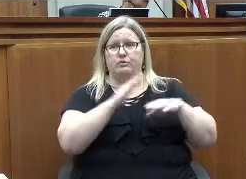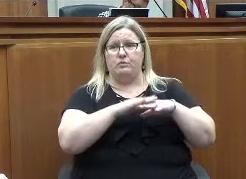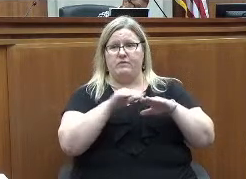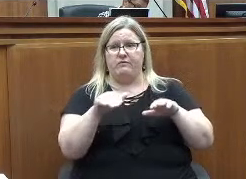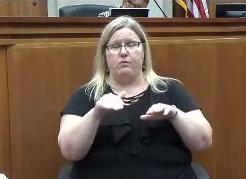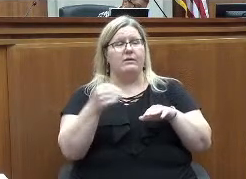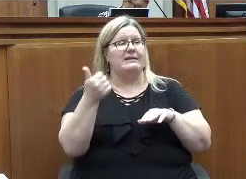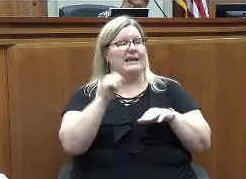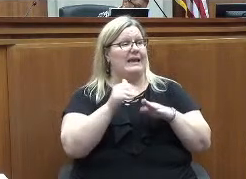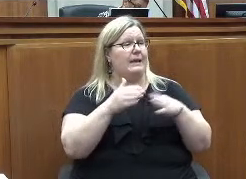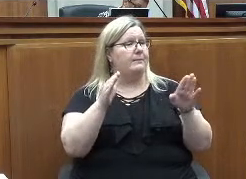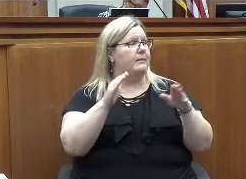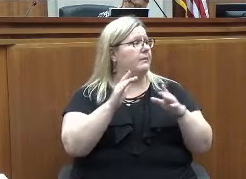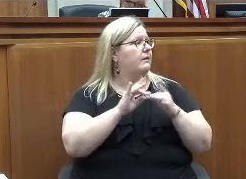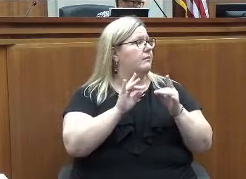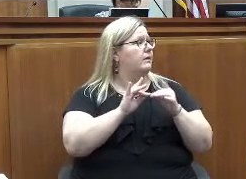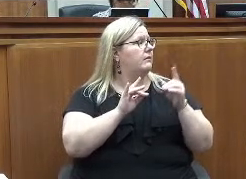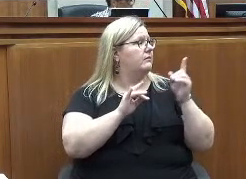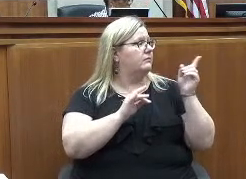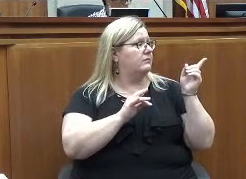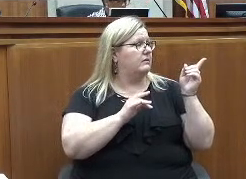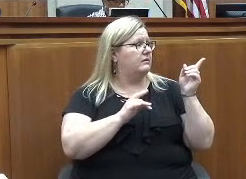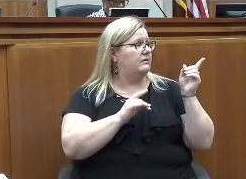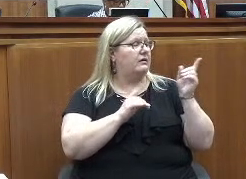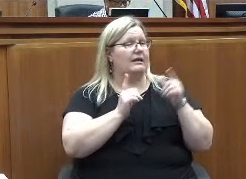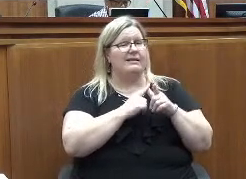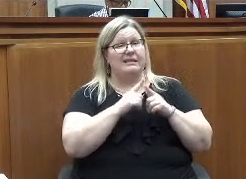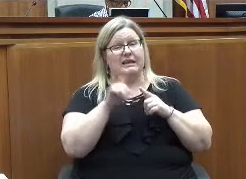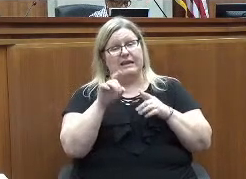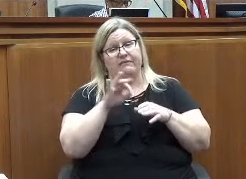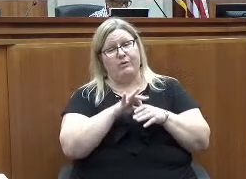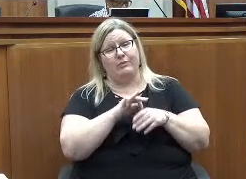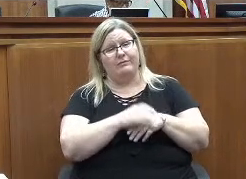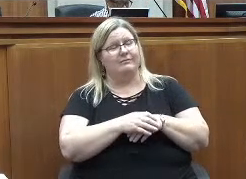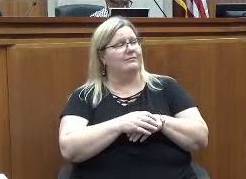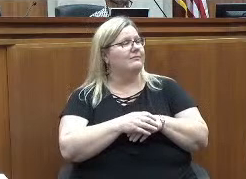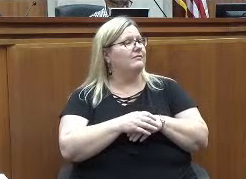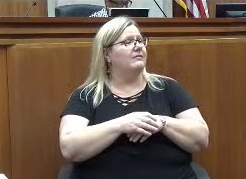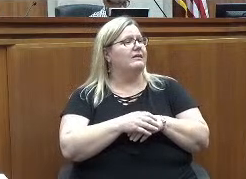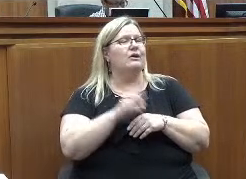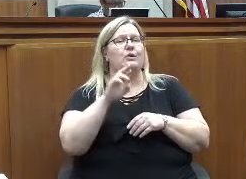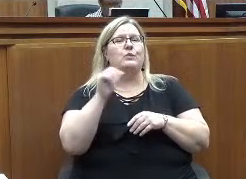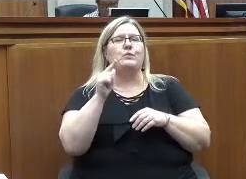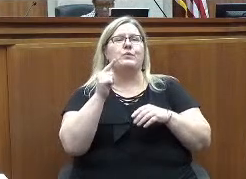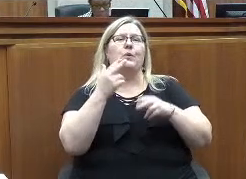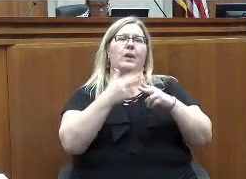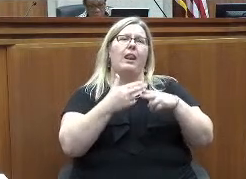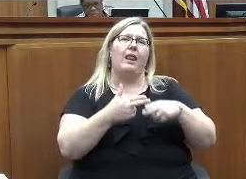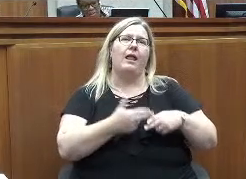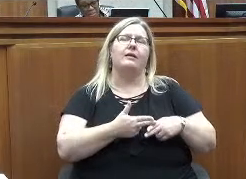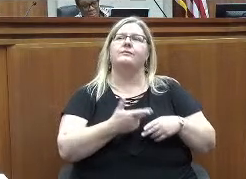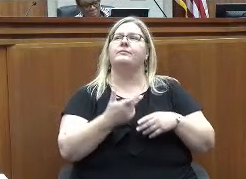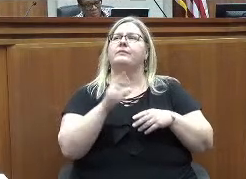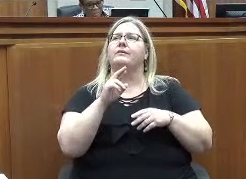comment? We have to take a vote. I'm sorry. Roll call vote, please.